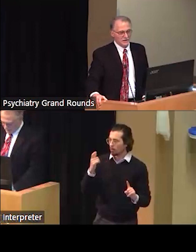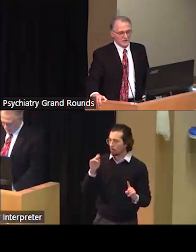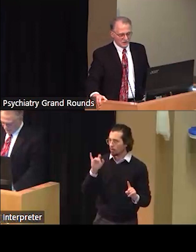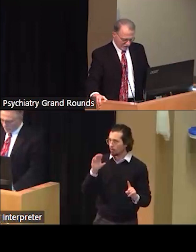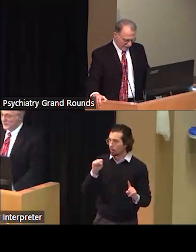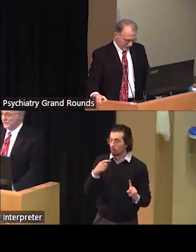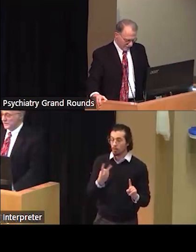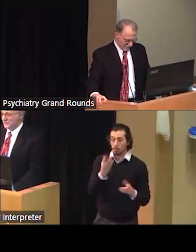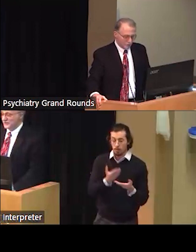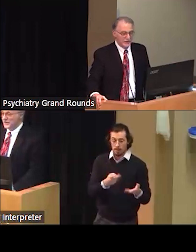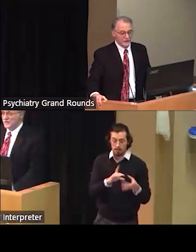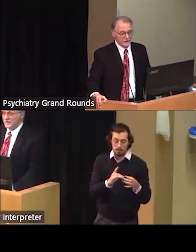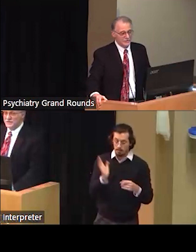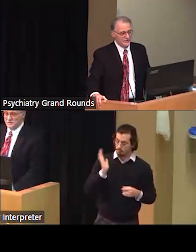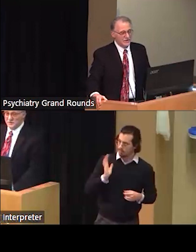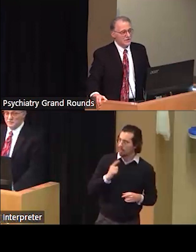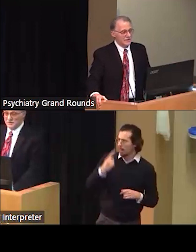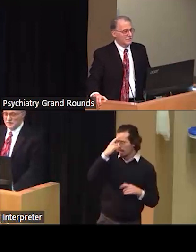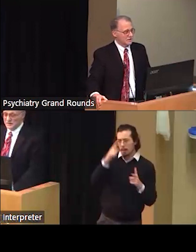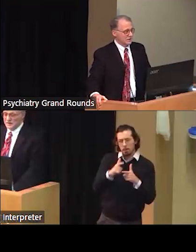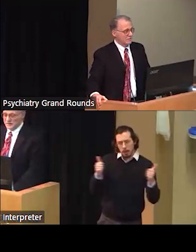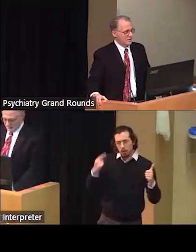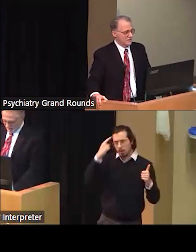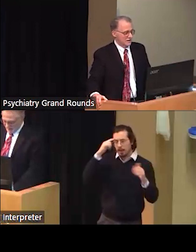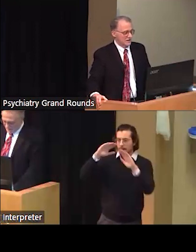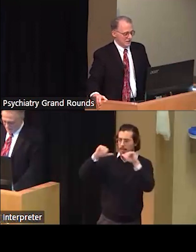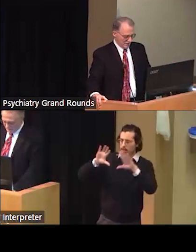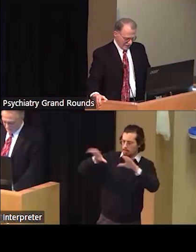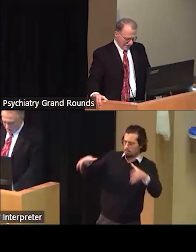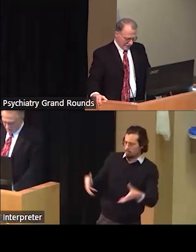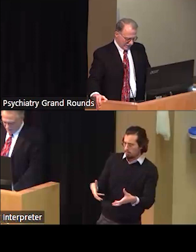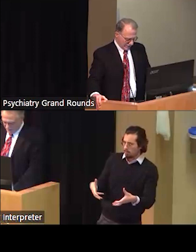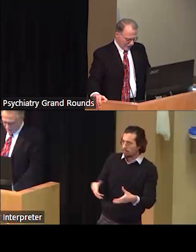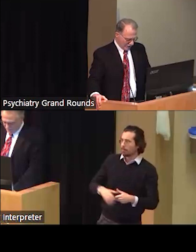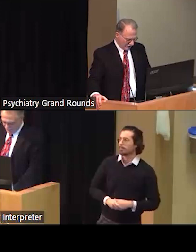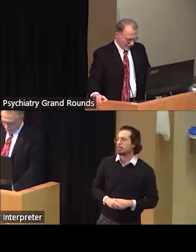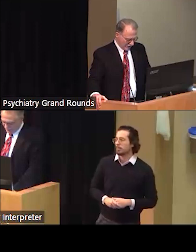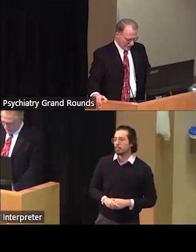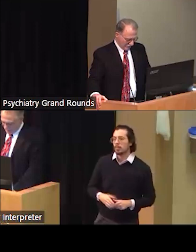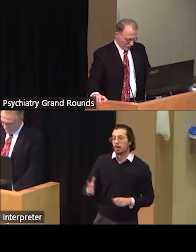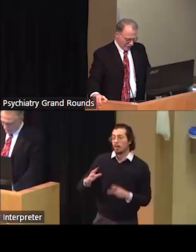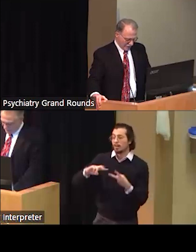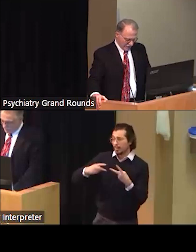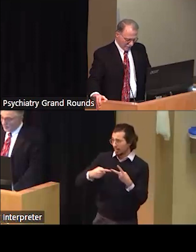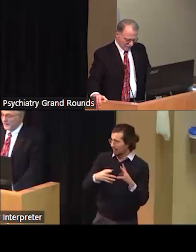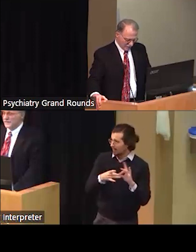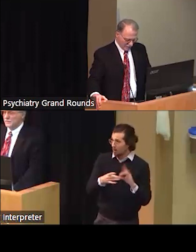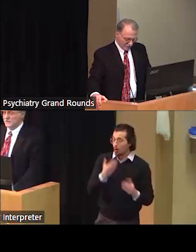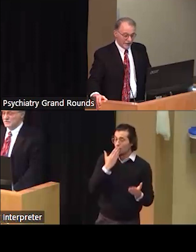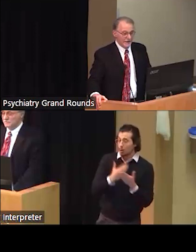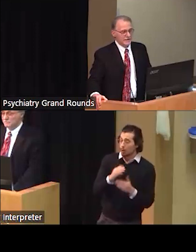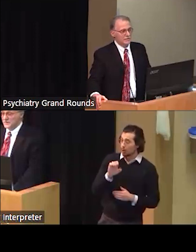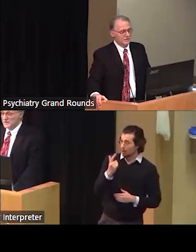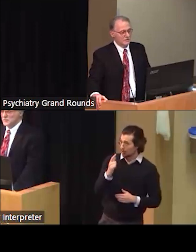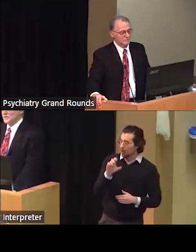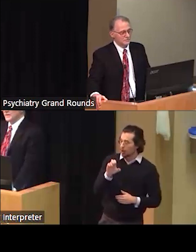two things he used to say is think bigger, think systems. And the second thing he used to say is good ergonomics is